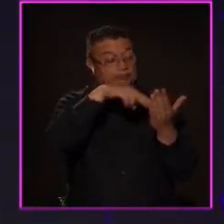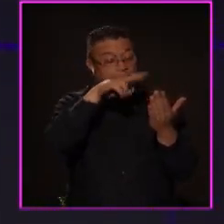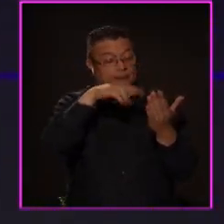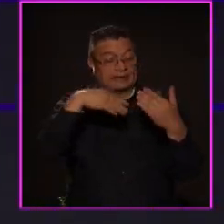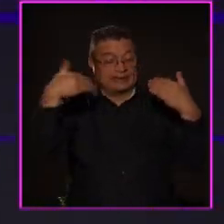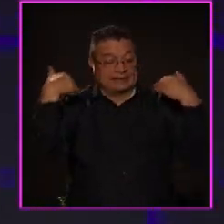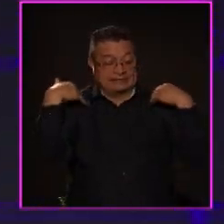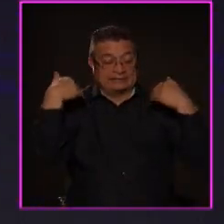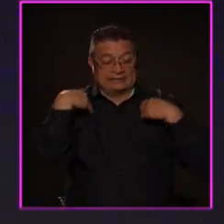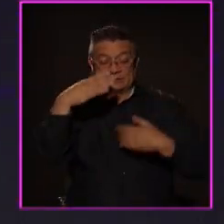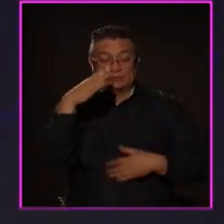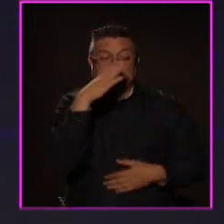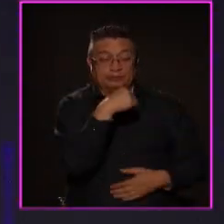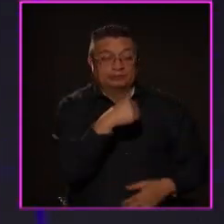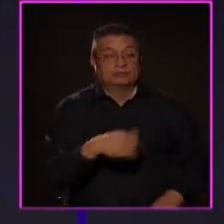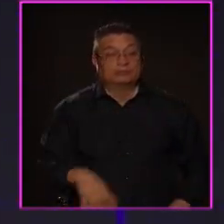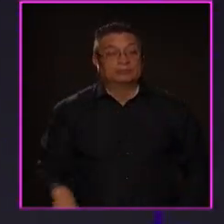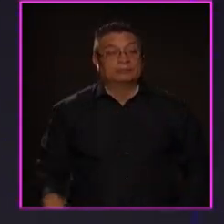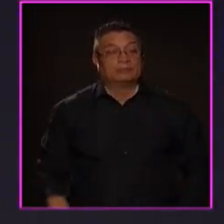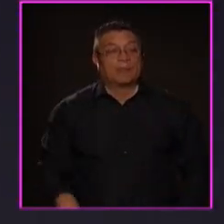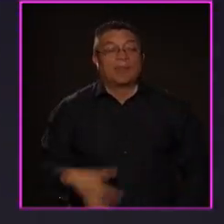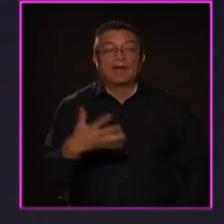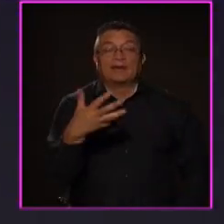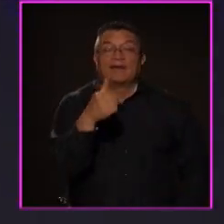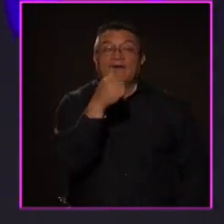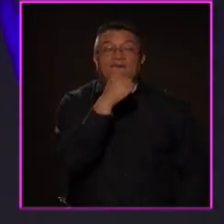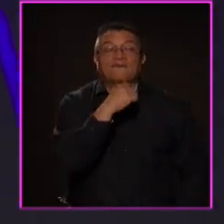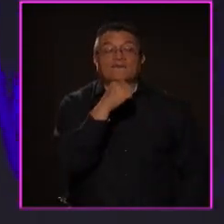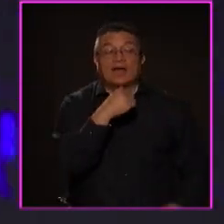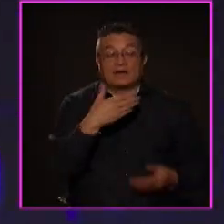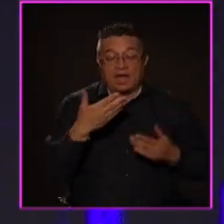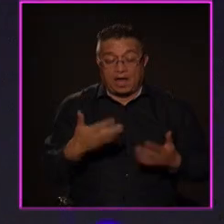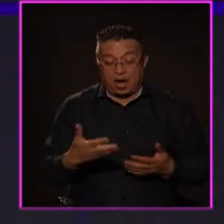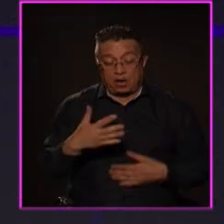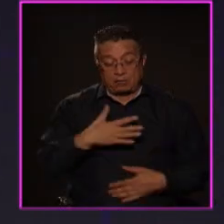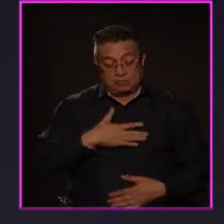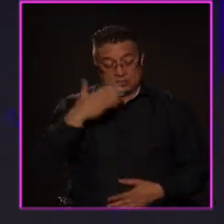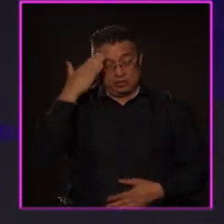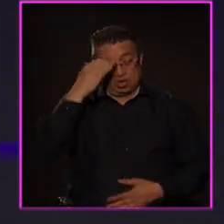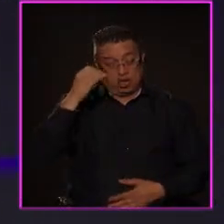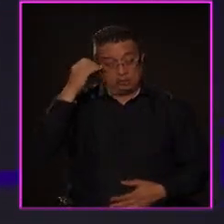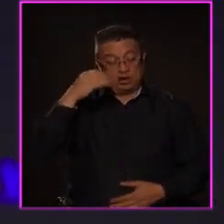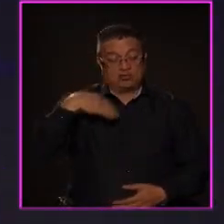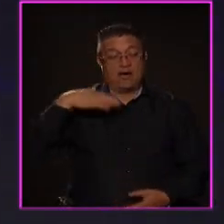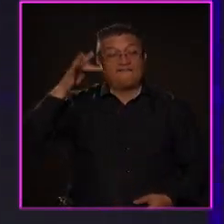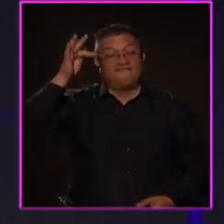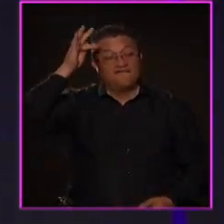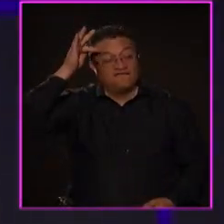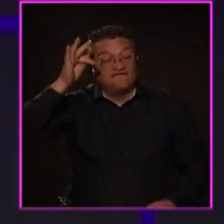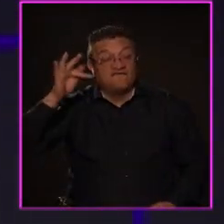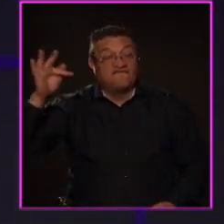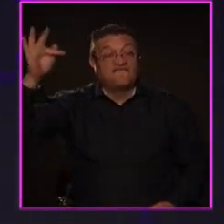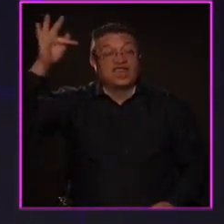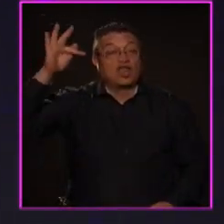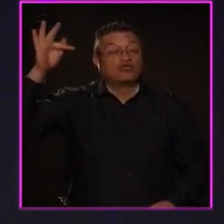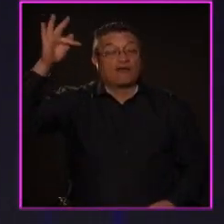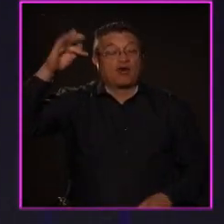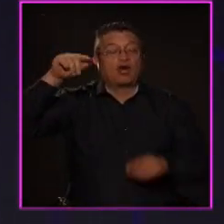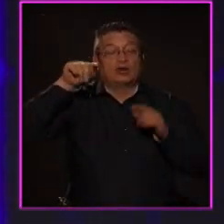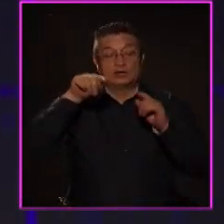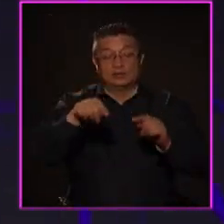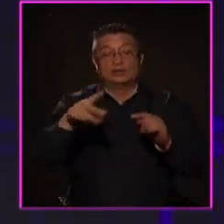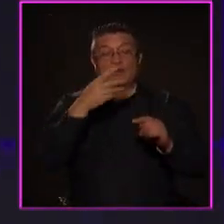my philosopher's perspective, they do not have something like logical